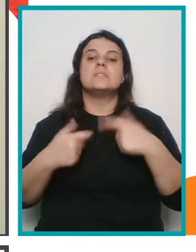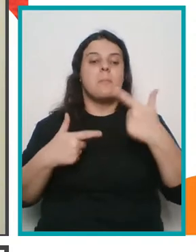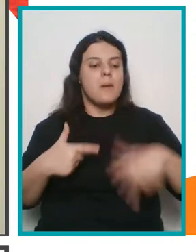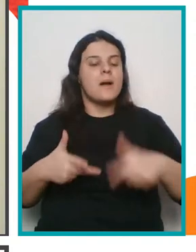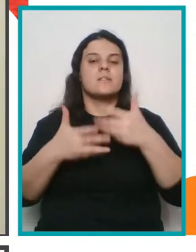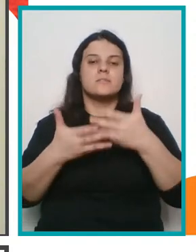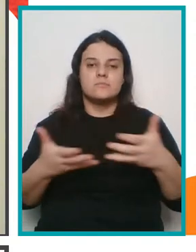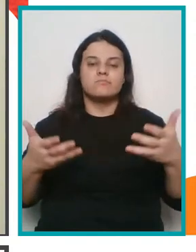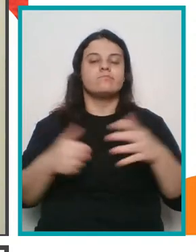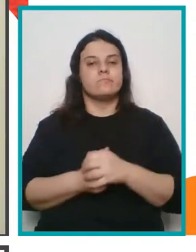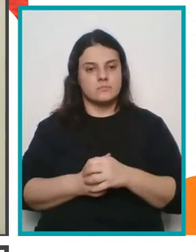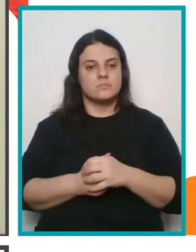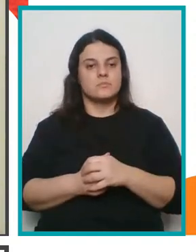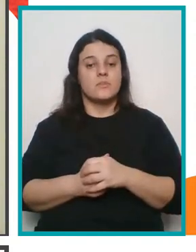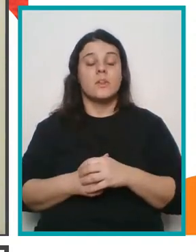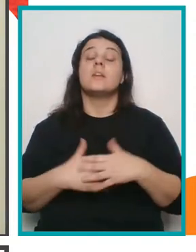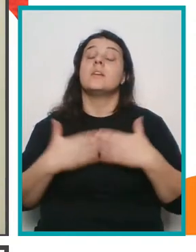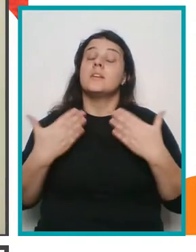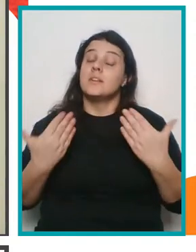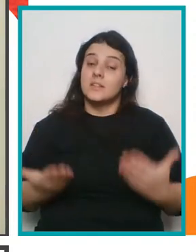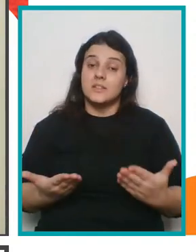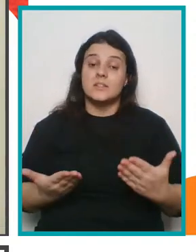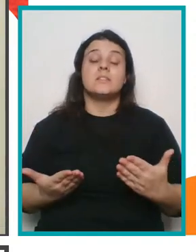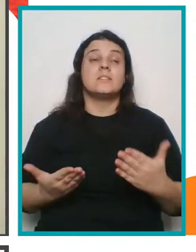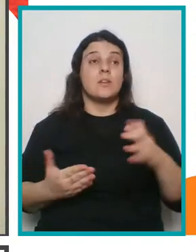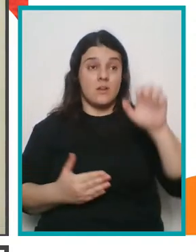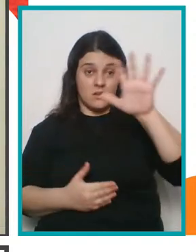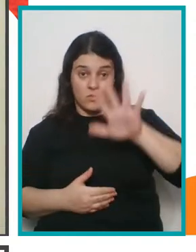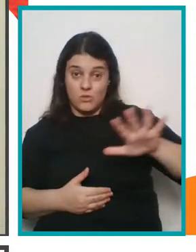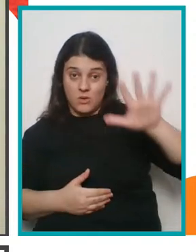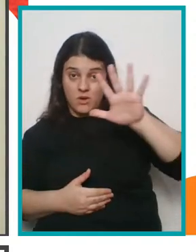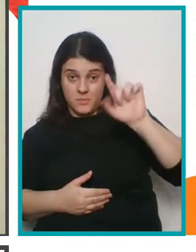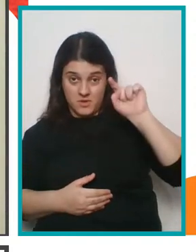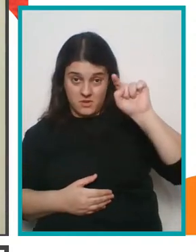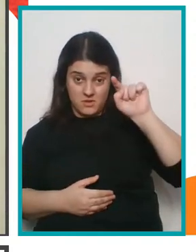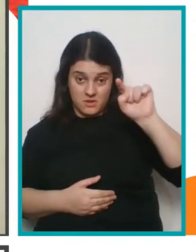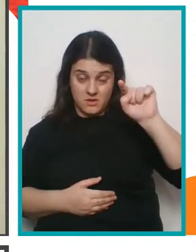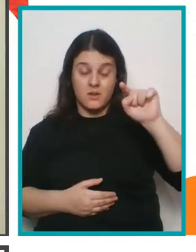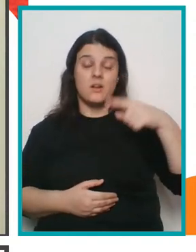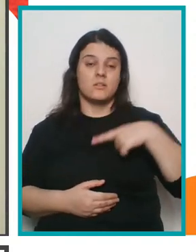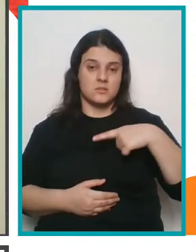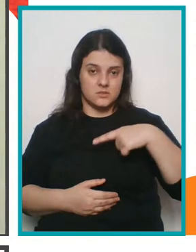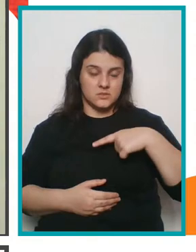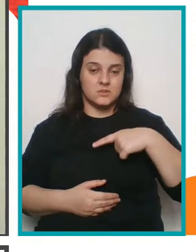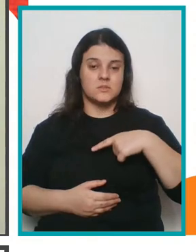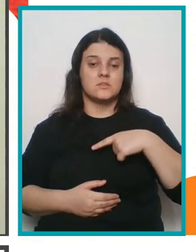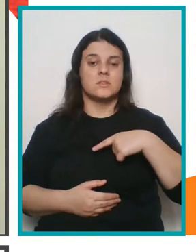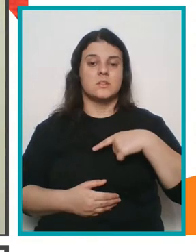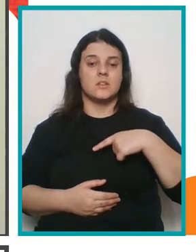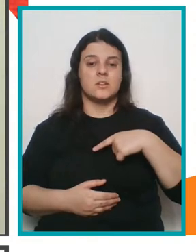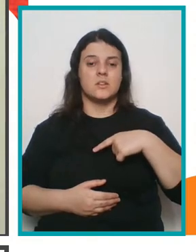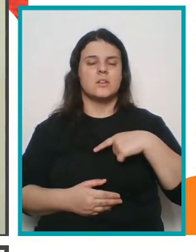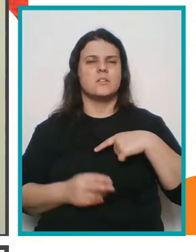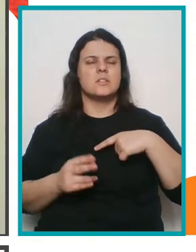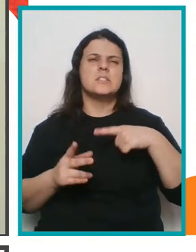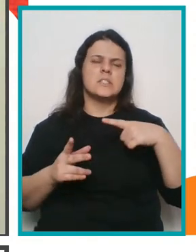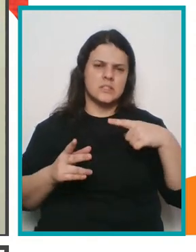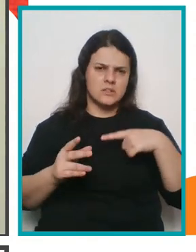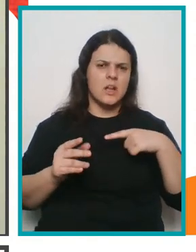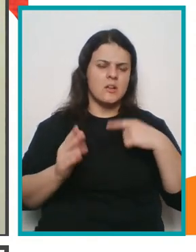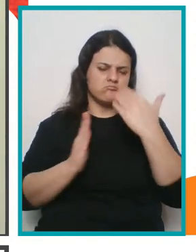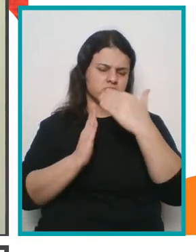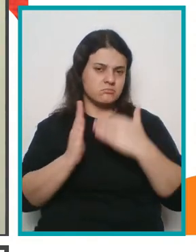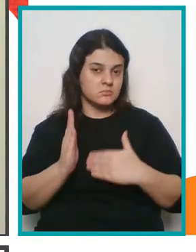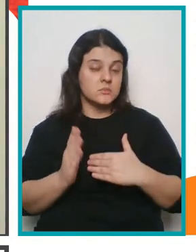some of the people, it's more of escaping the too much heat. But when you come to the communities that are affected